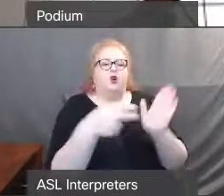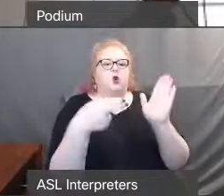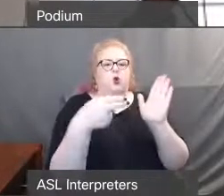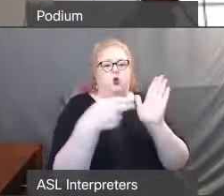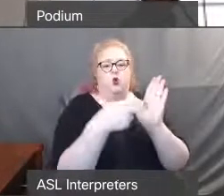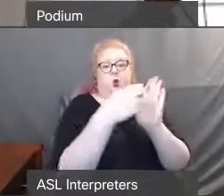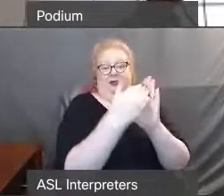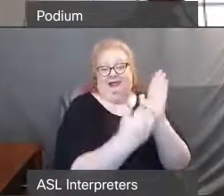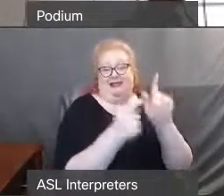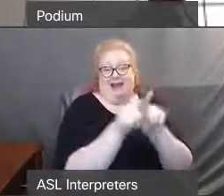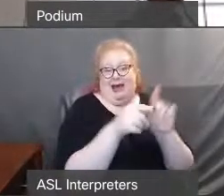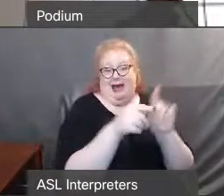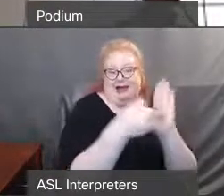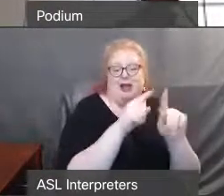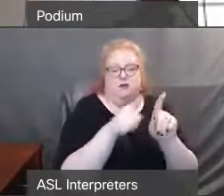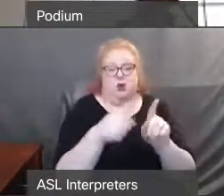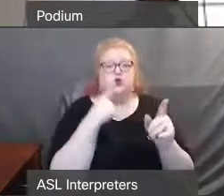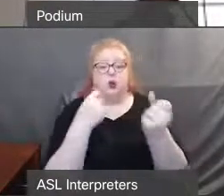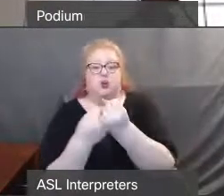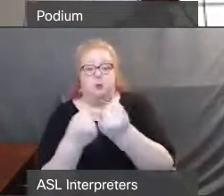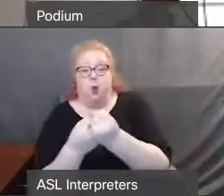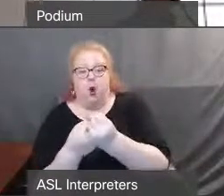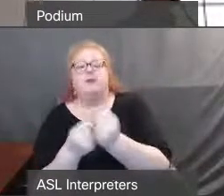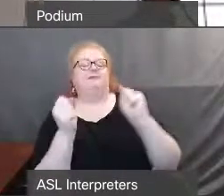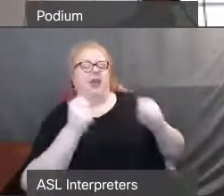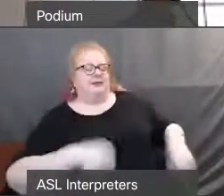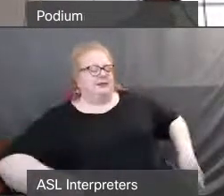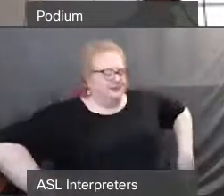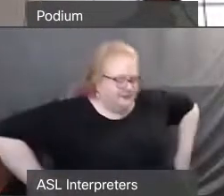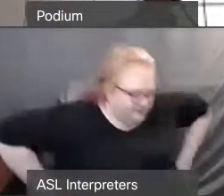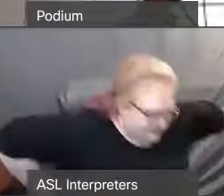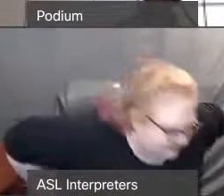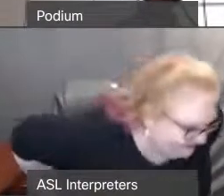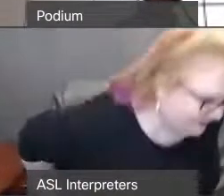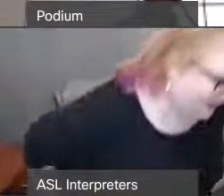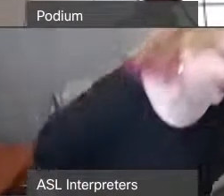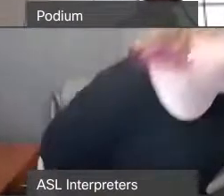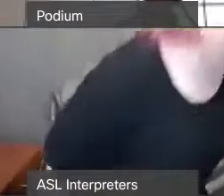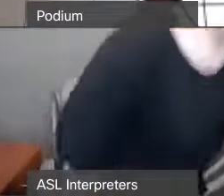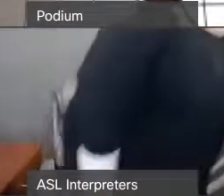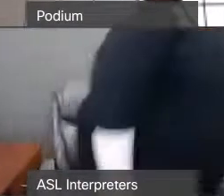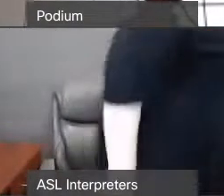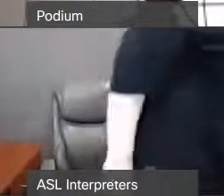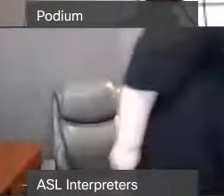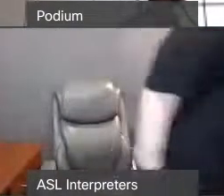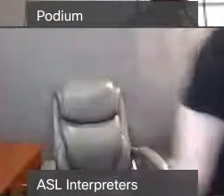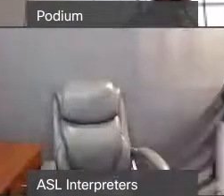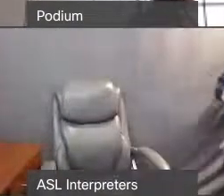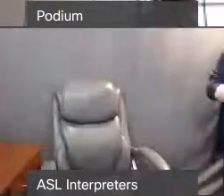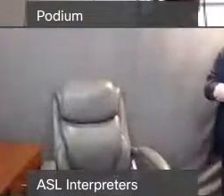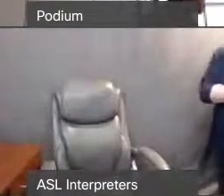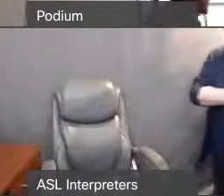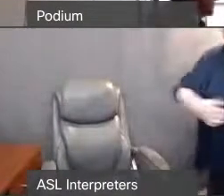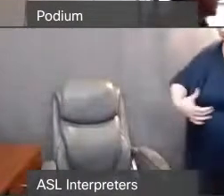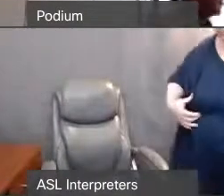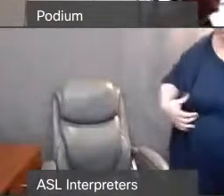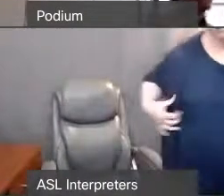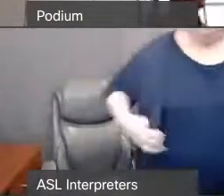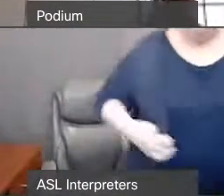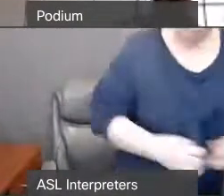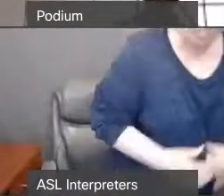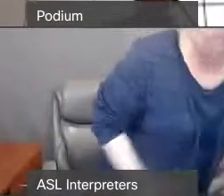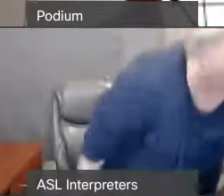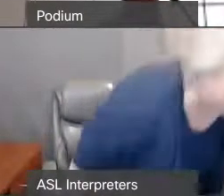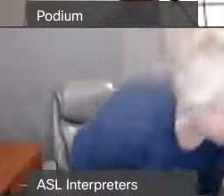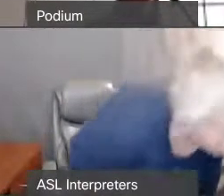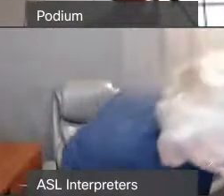are in support of? Yes, sir. Okay, okay. Well, thank you. We appreciate you. Next name I have listed as in opposition